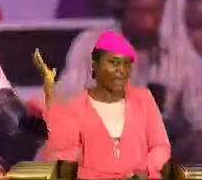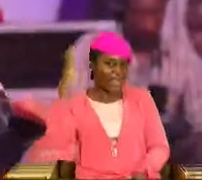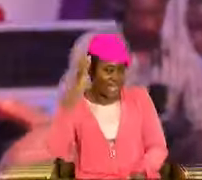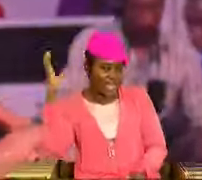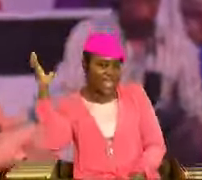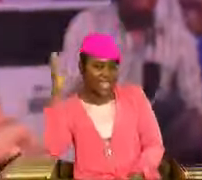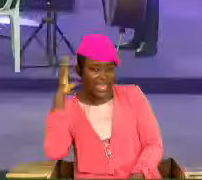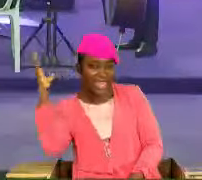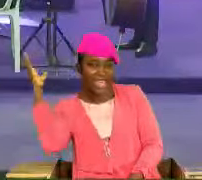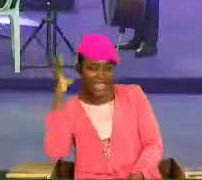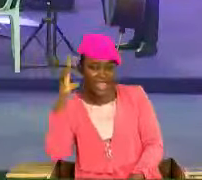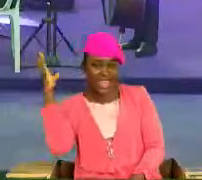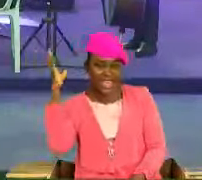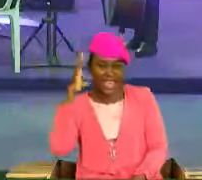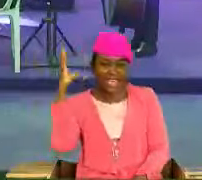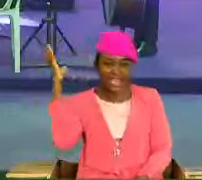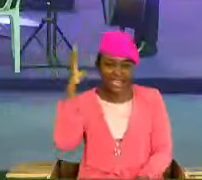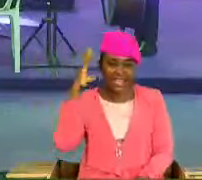told